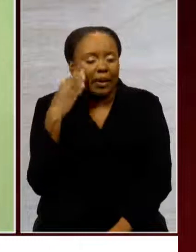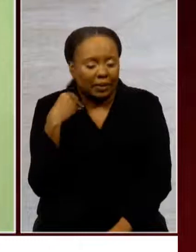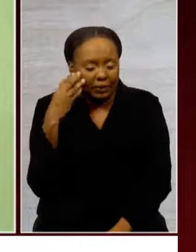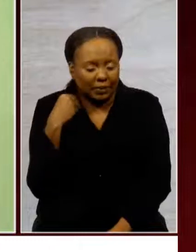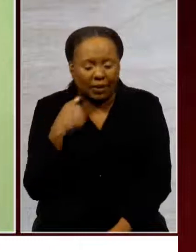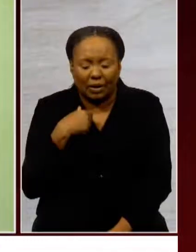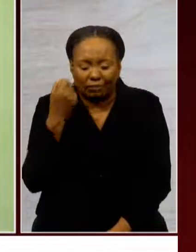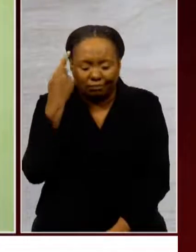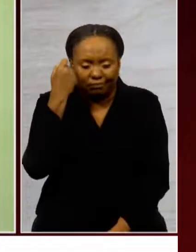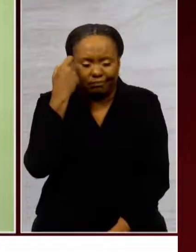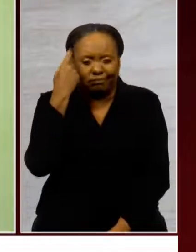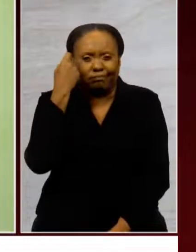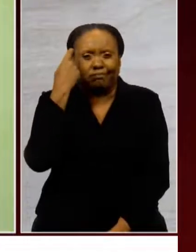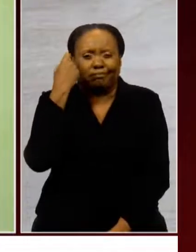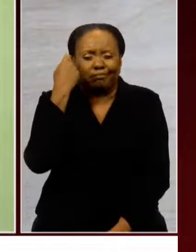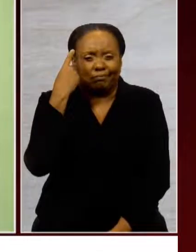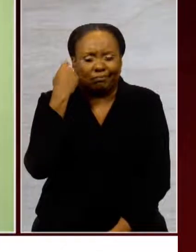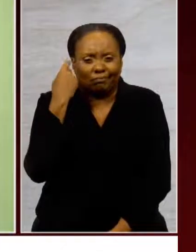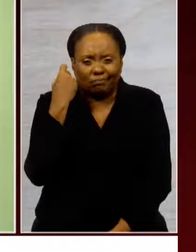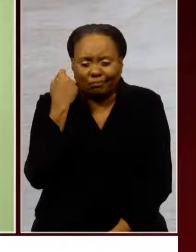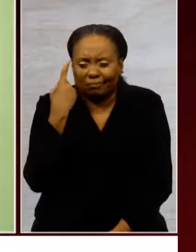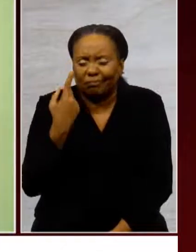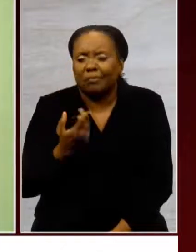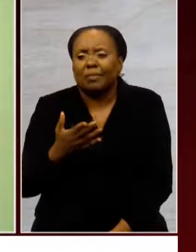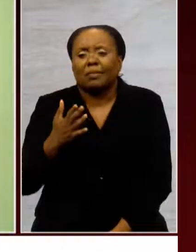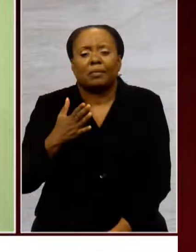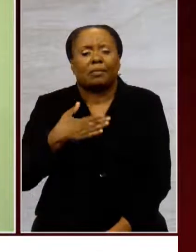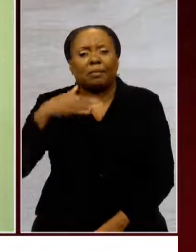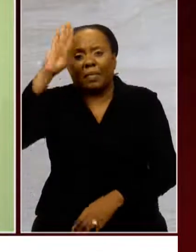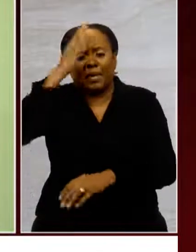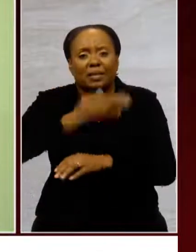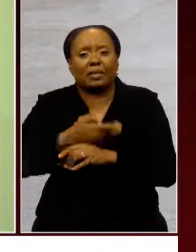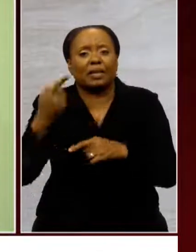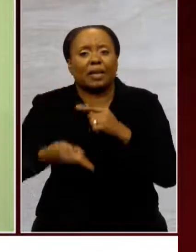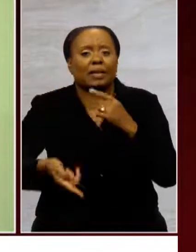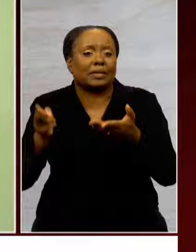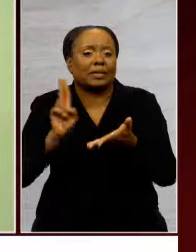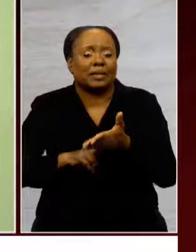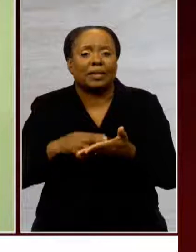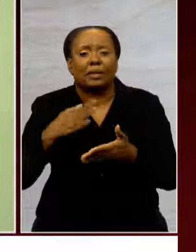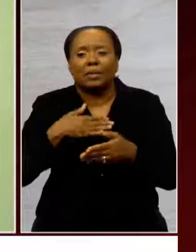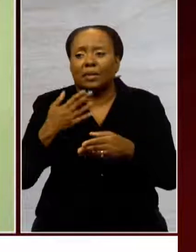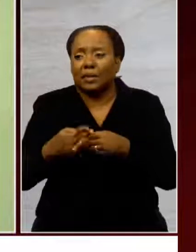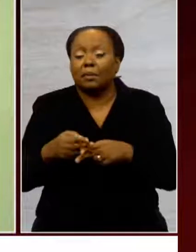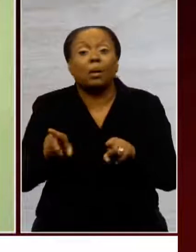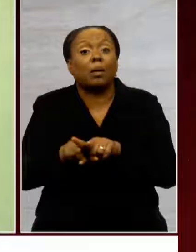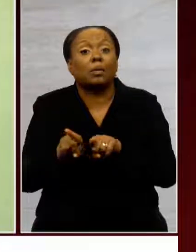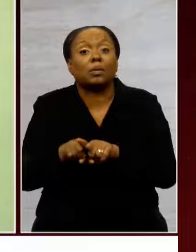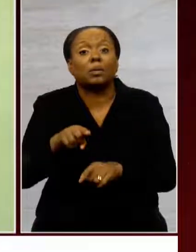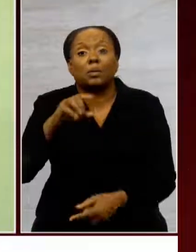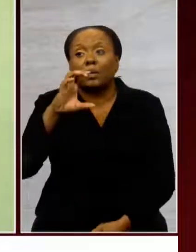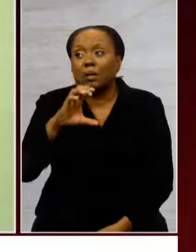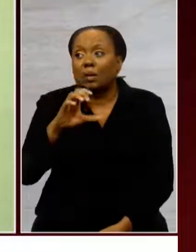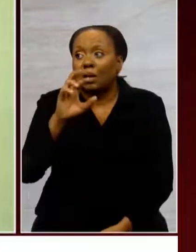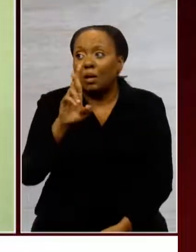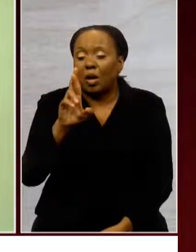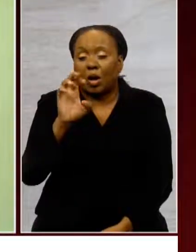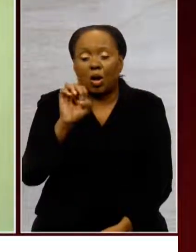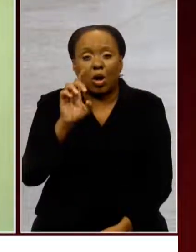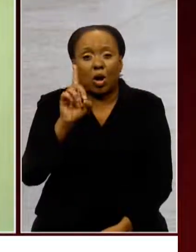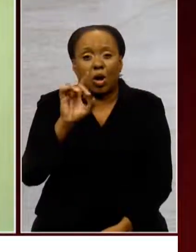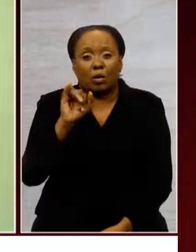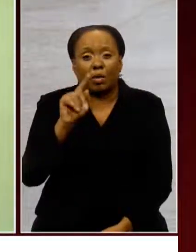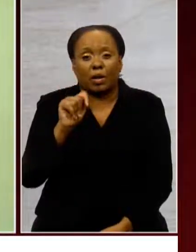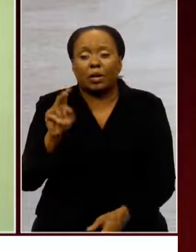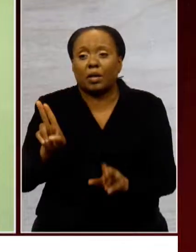pain in terms of not being able to. And we want, especially credit unions as well, but I don't think they want to follow if we had